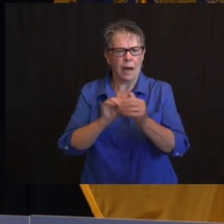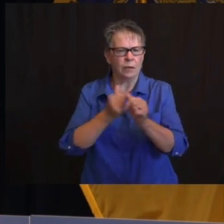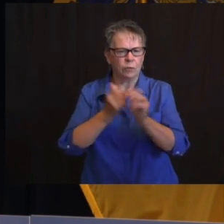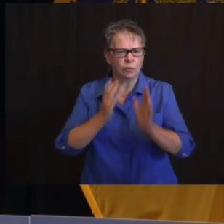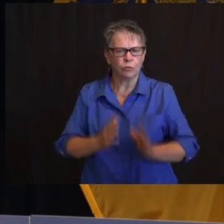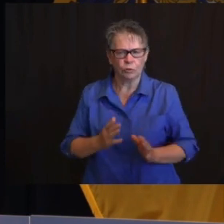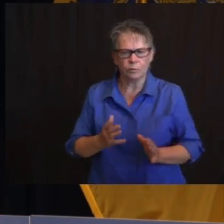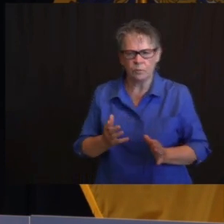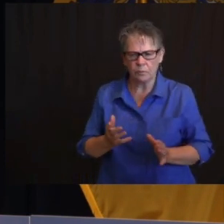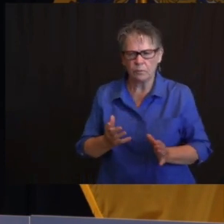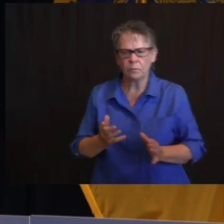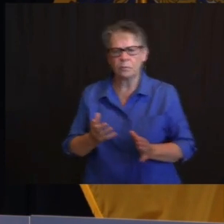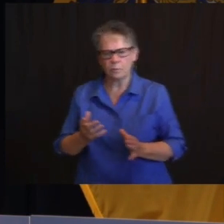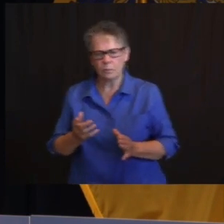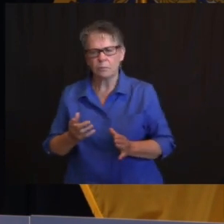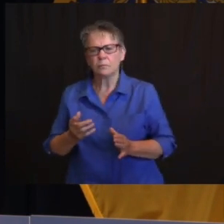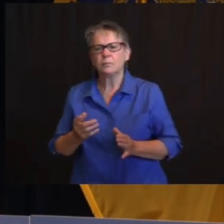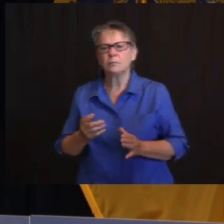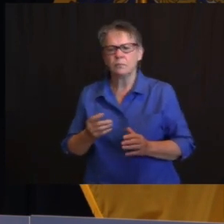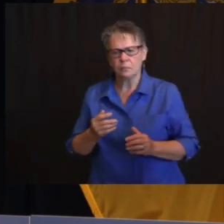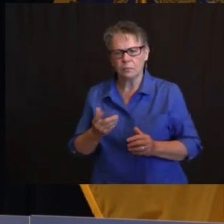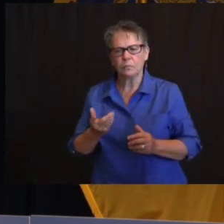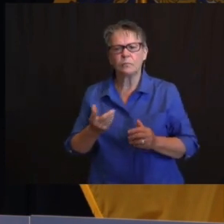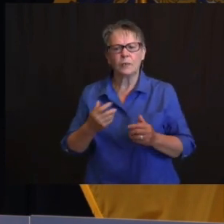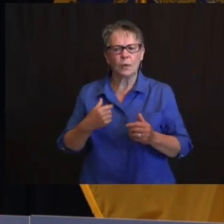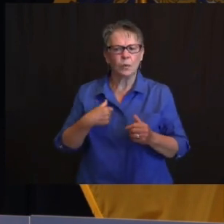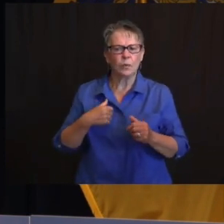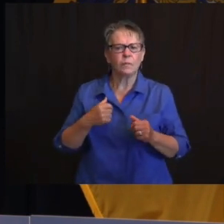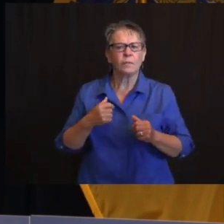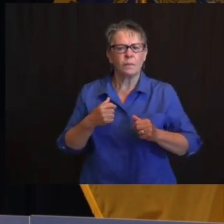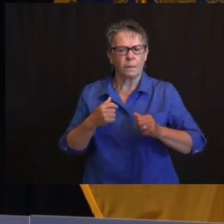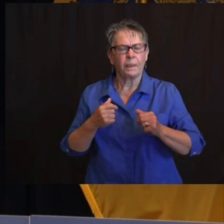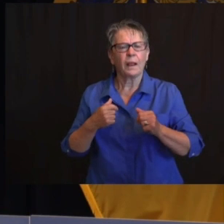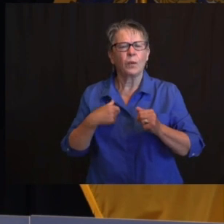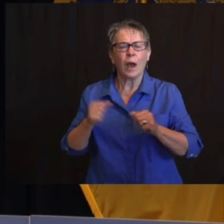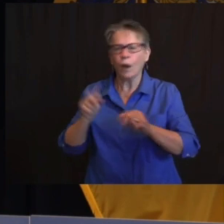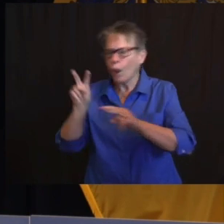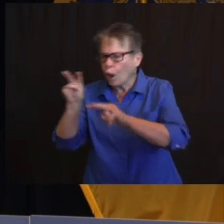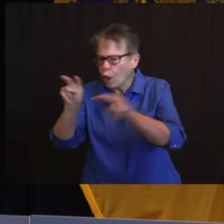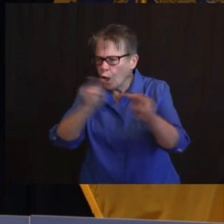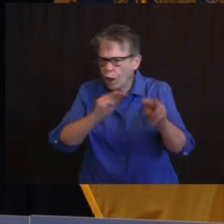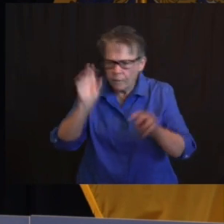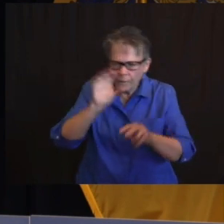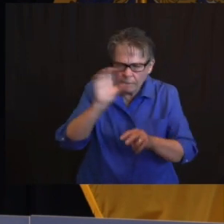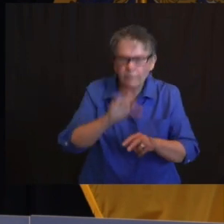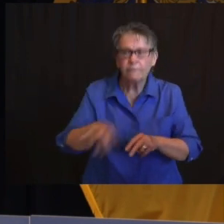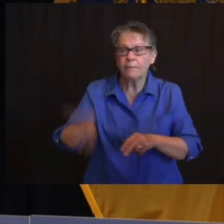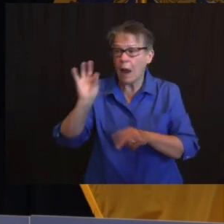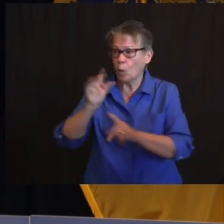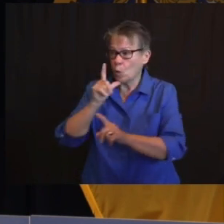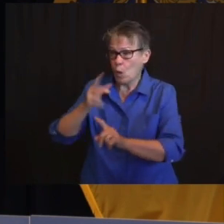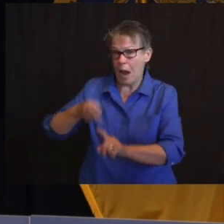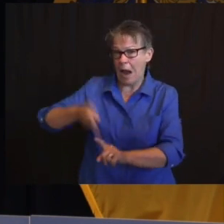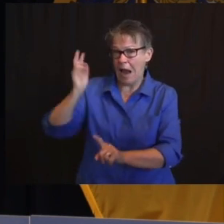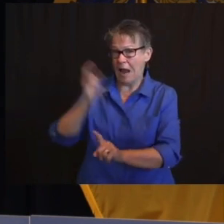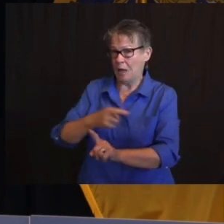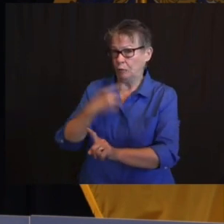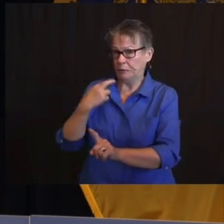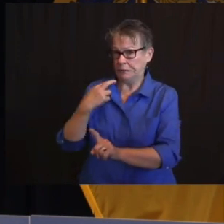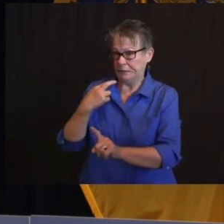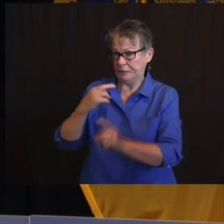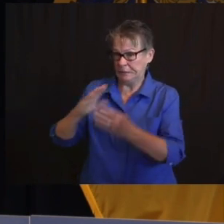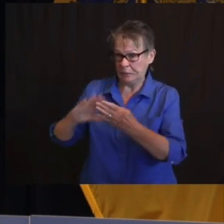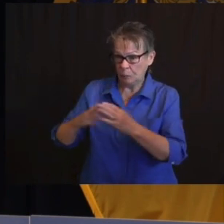in the system and communicate important information effectively, as well as offer support by